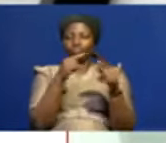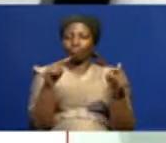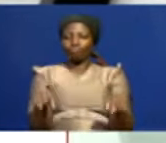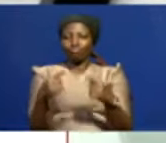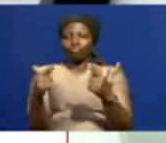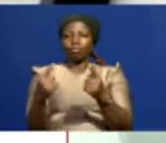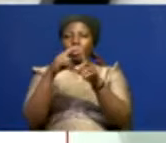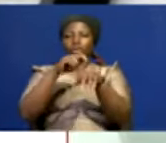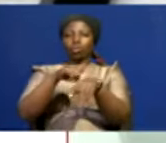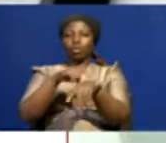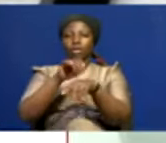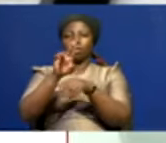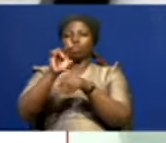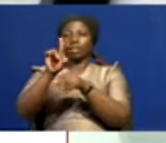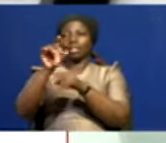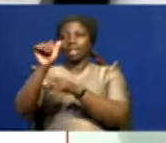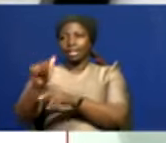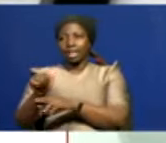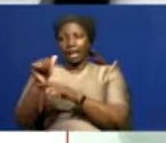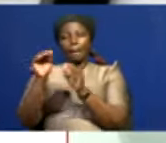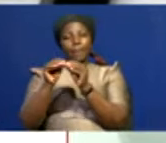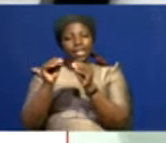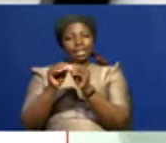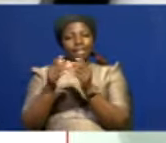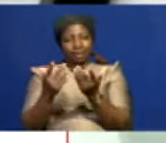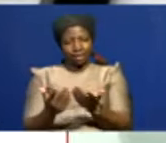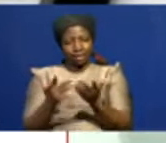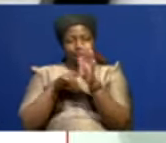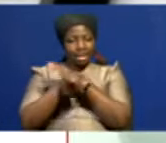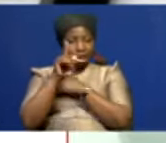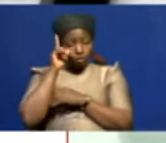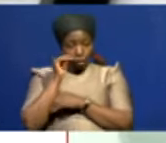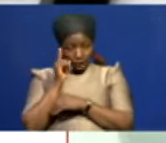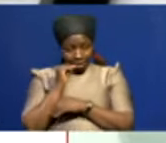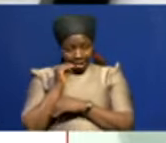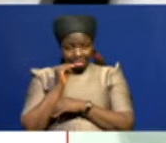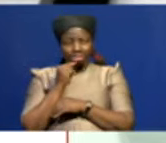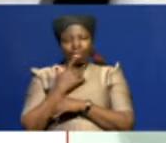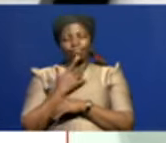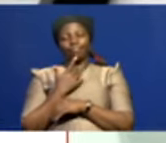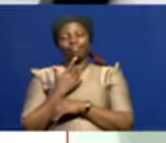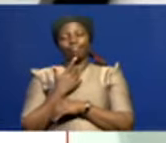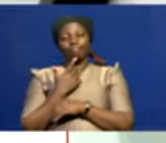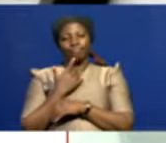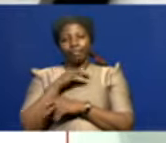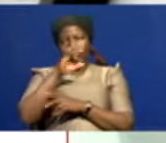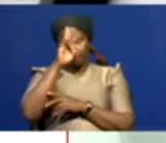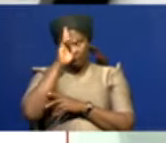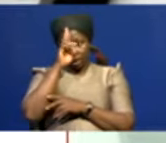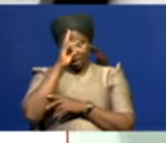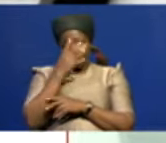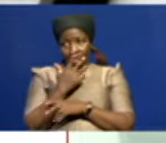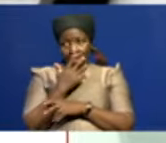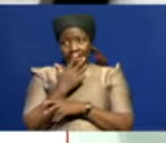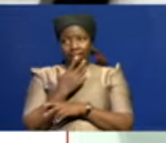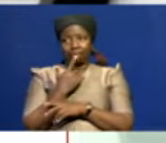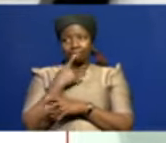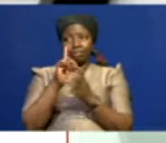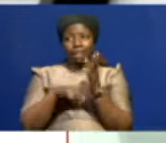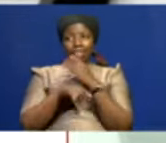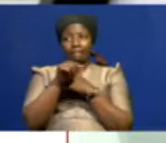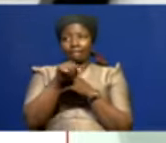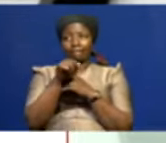in Mombasa. The political clash between the supporters of the two UDA politicians disrupted the meeting, which aimed at